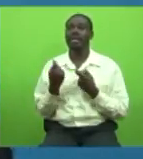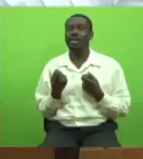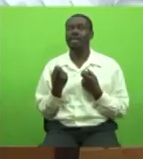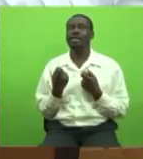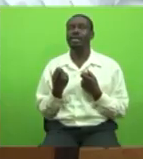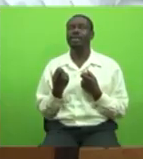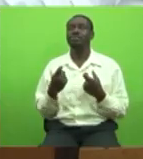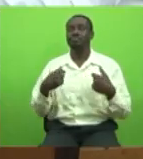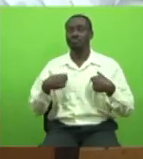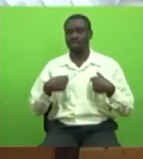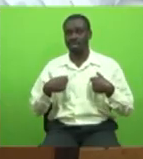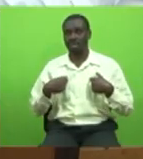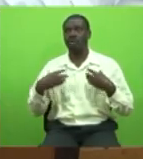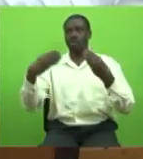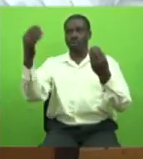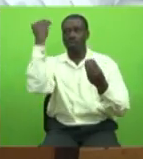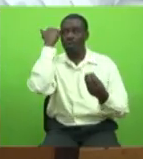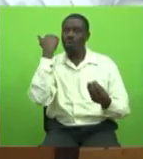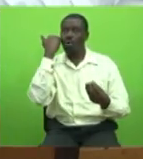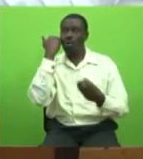law, then